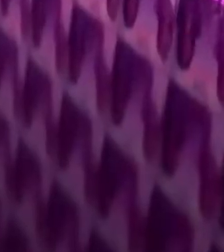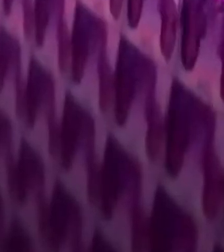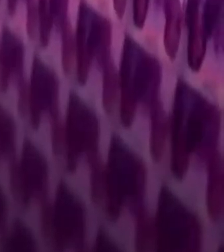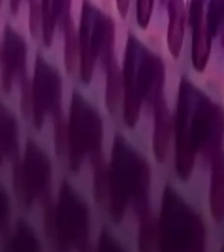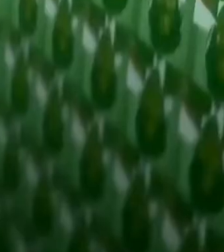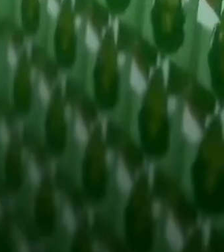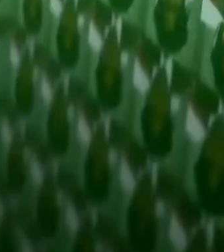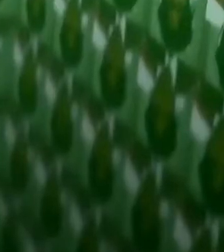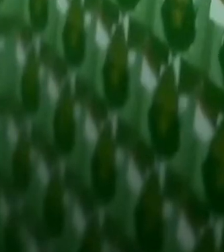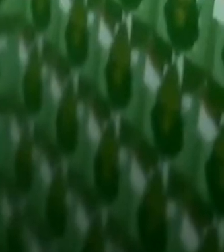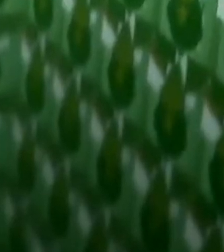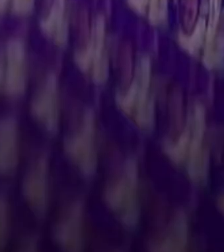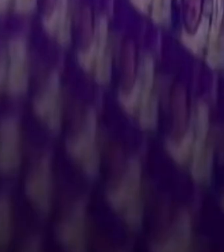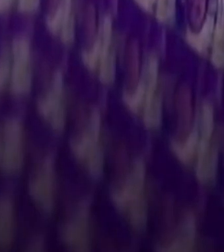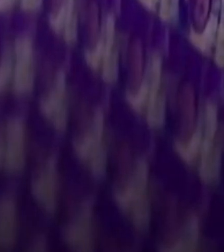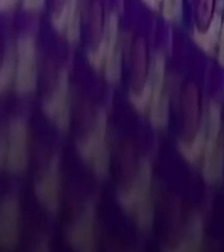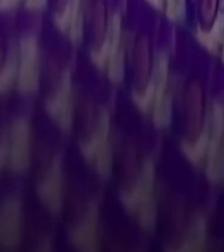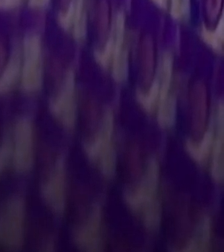be an icon.